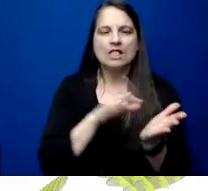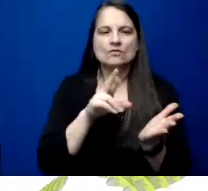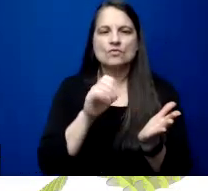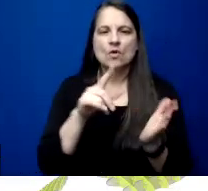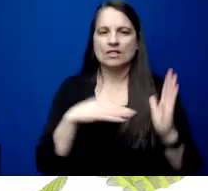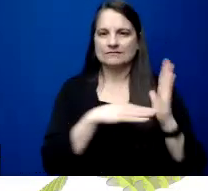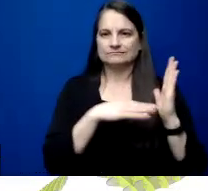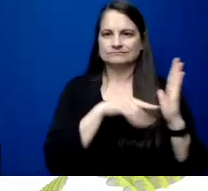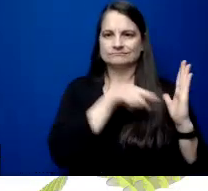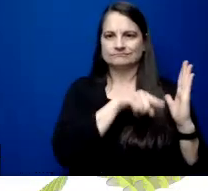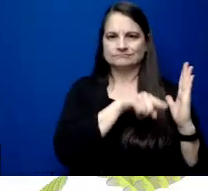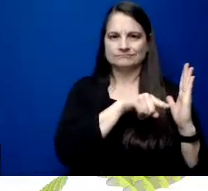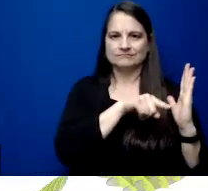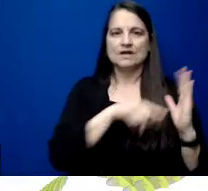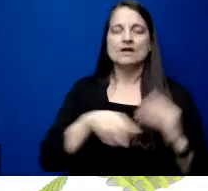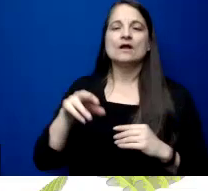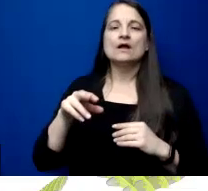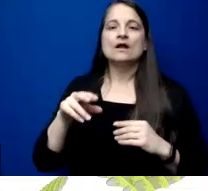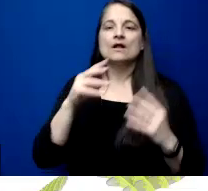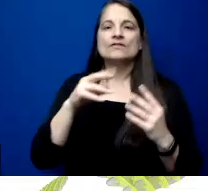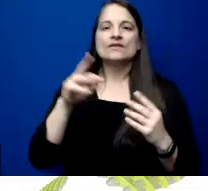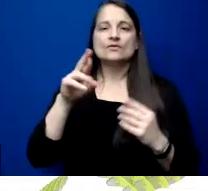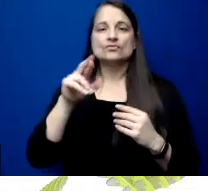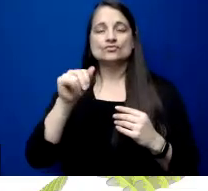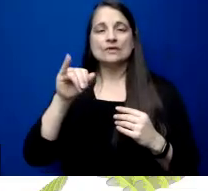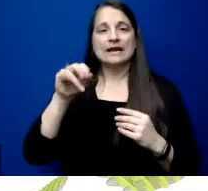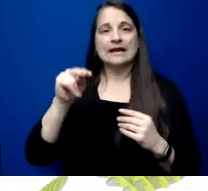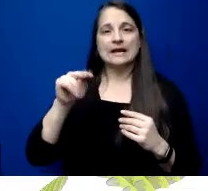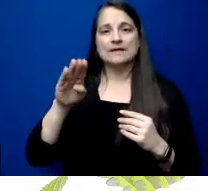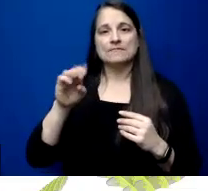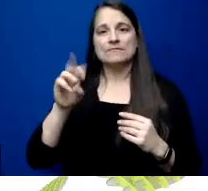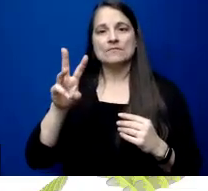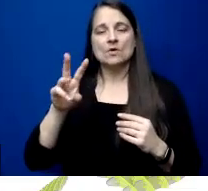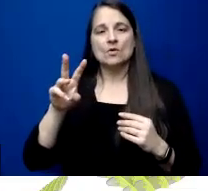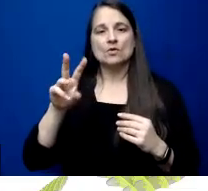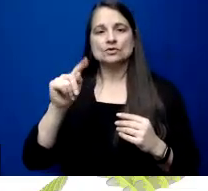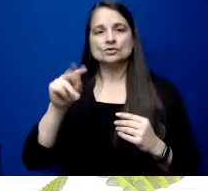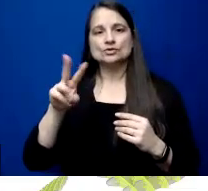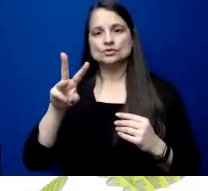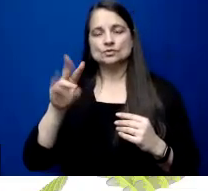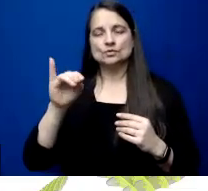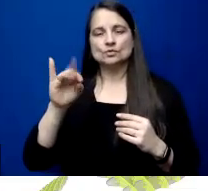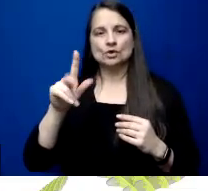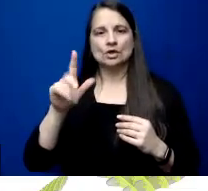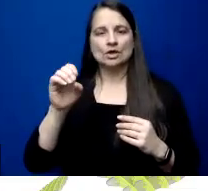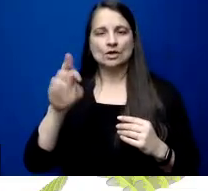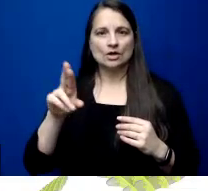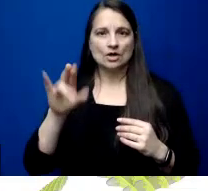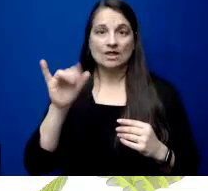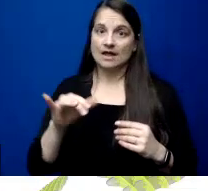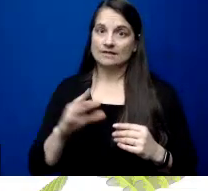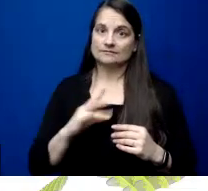big one. Do you want to take the rest of this slide and talk more about them, Caitlin? Sure. The rainbow twirler